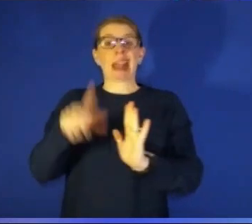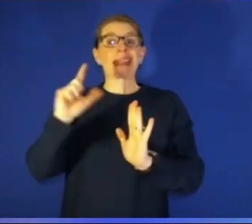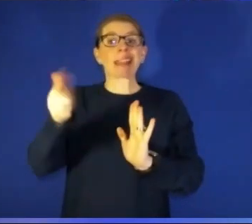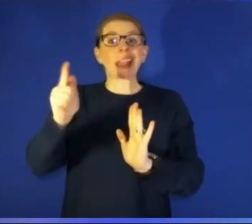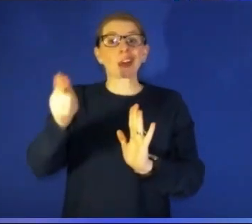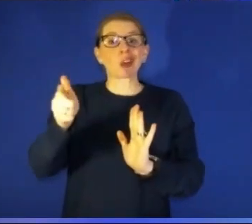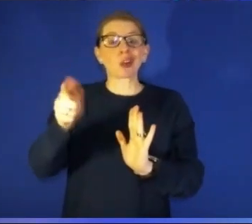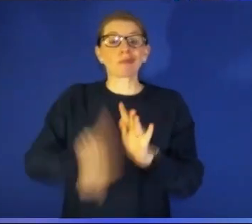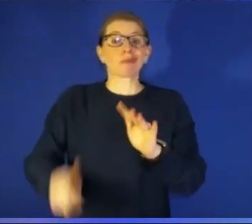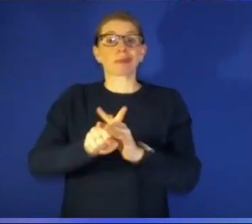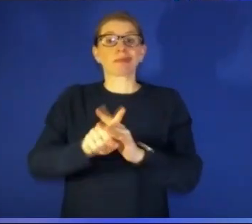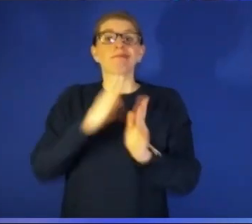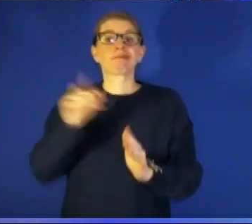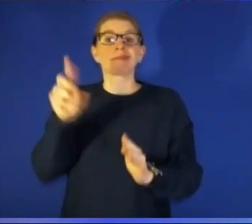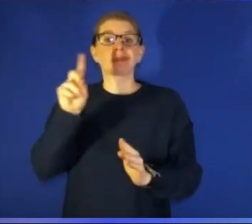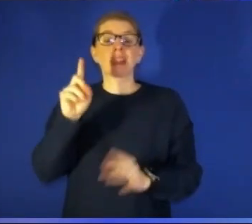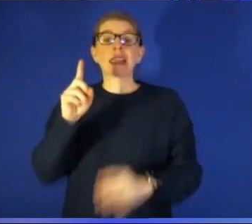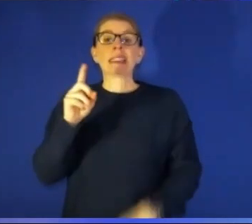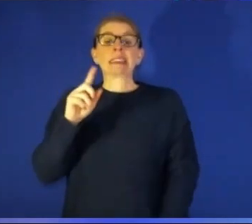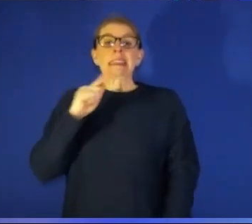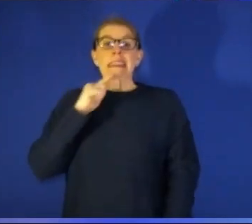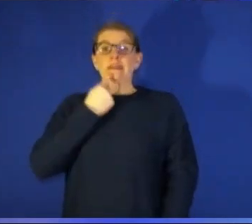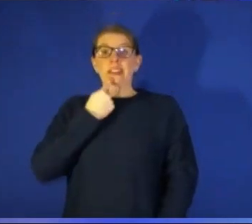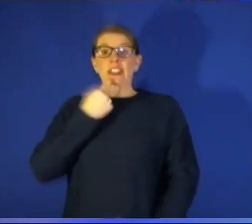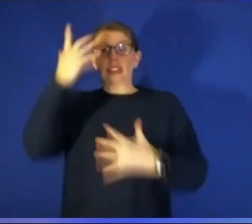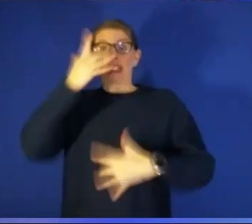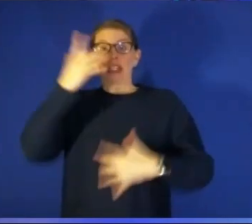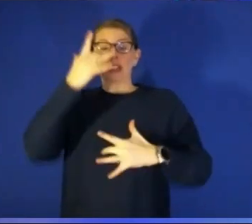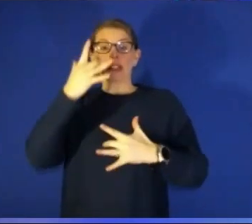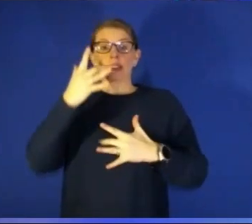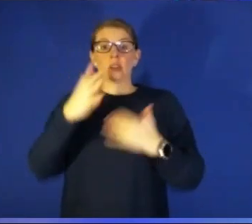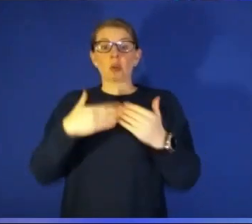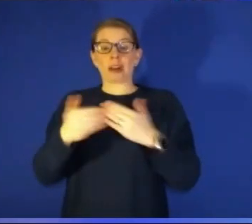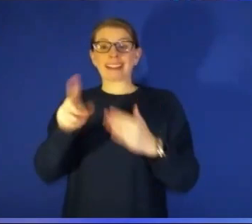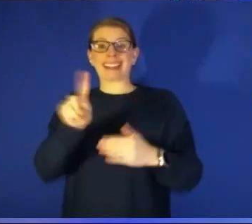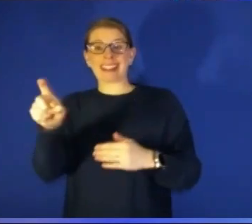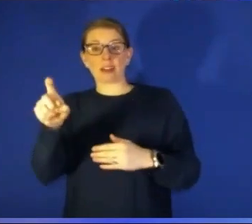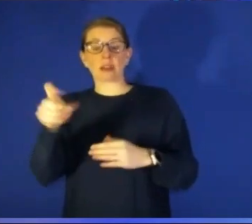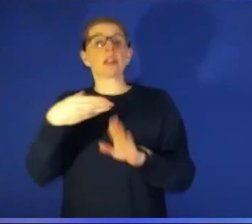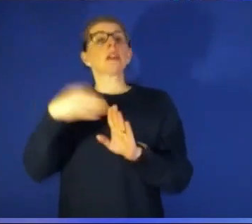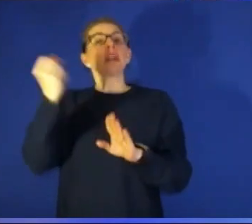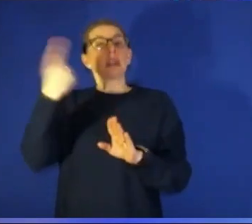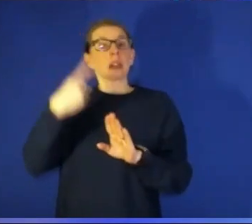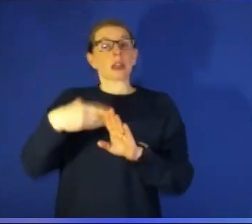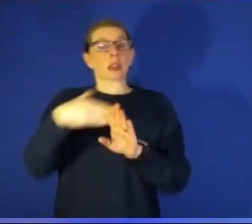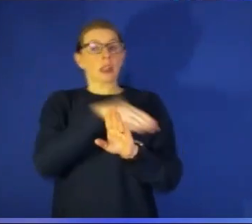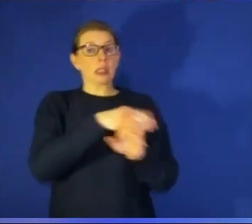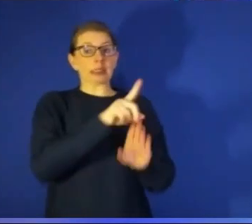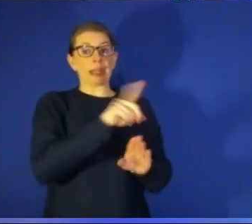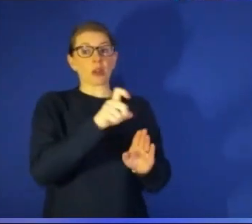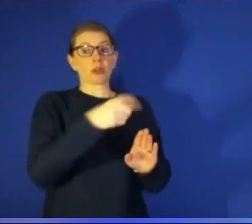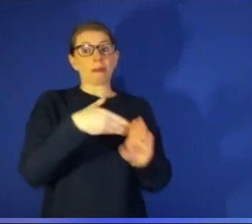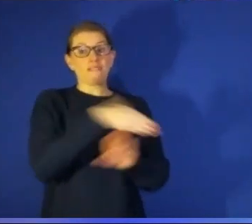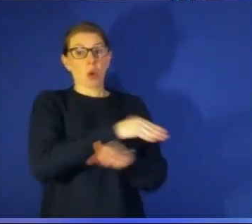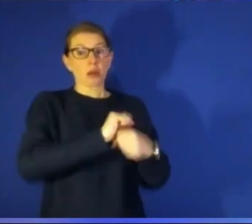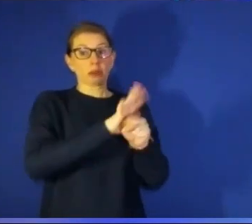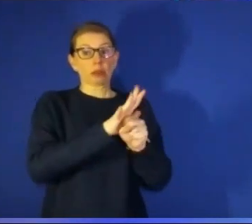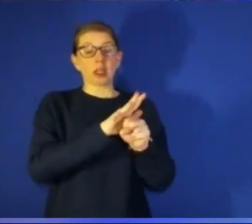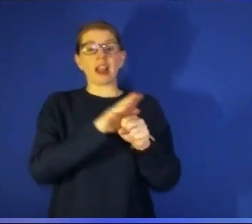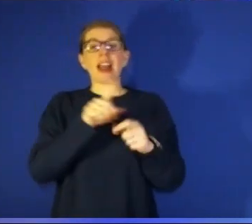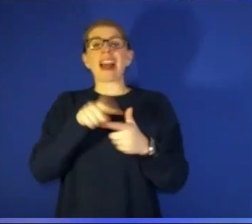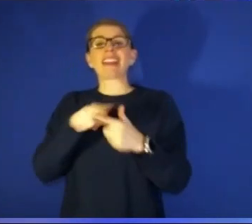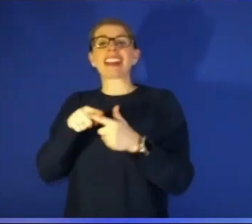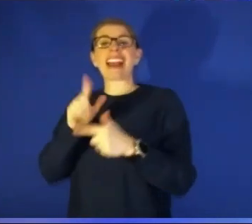more severe illness upon being diagnosed, since being diagnosed before the pandemic versus after. Kind of help us understand